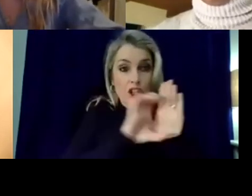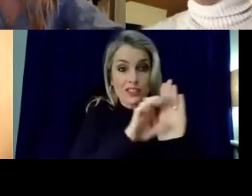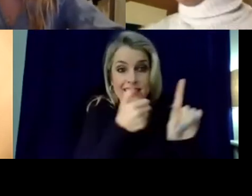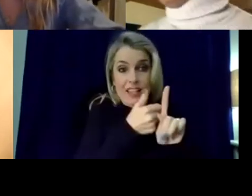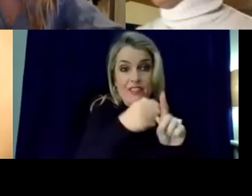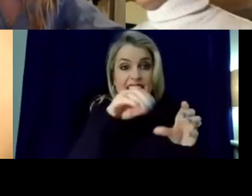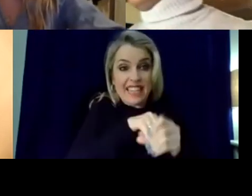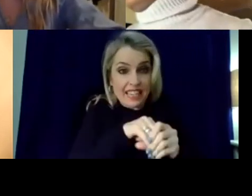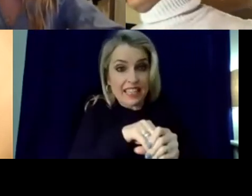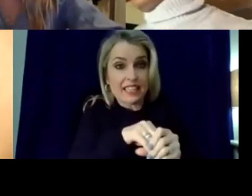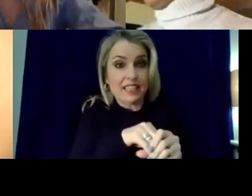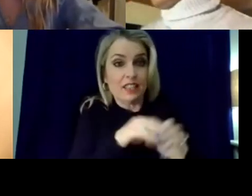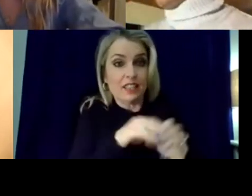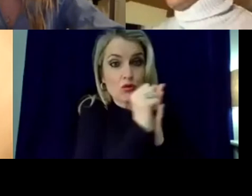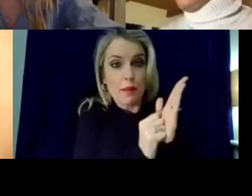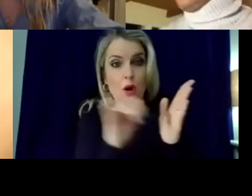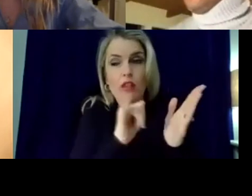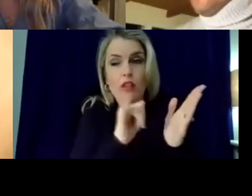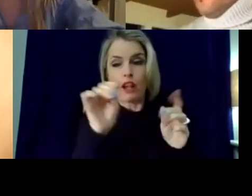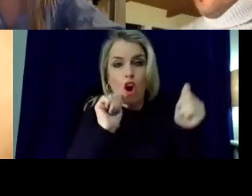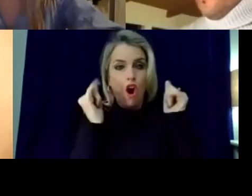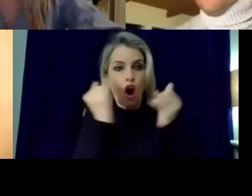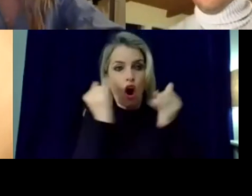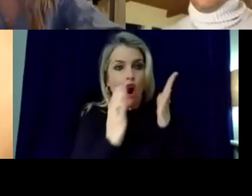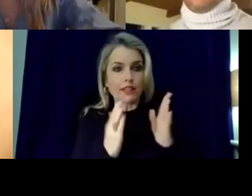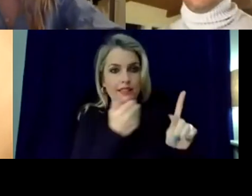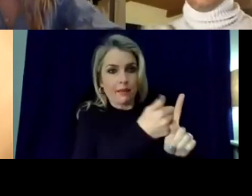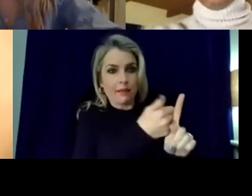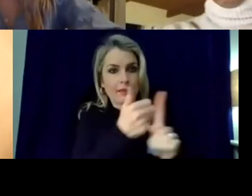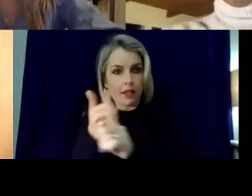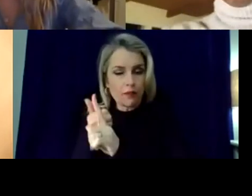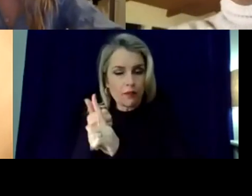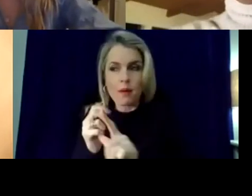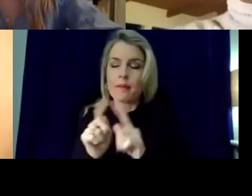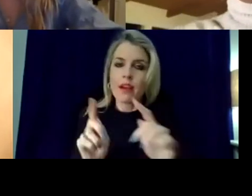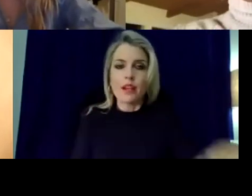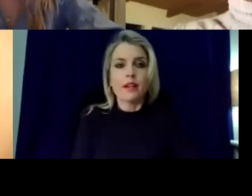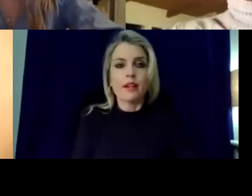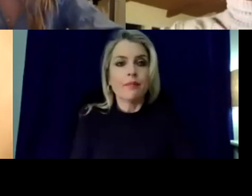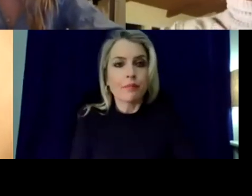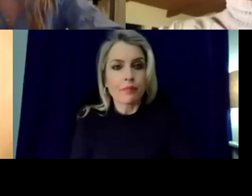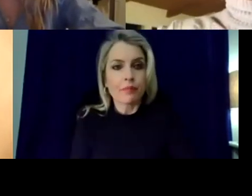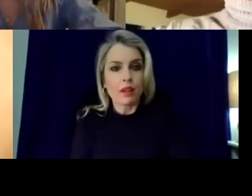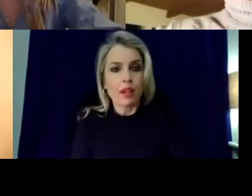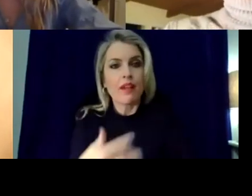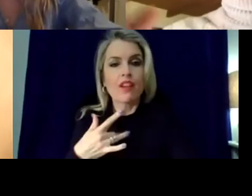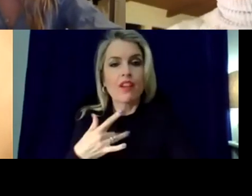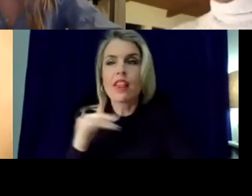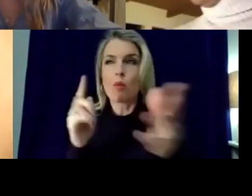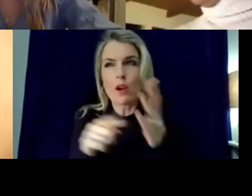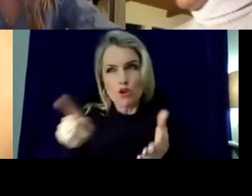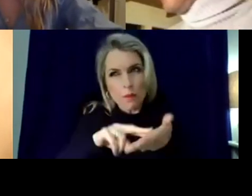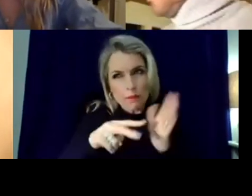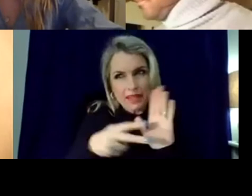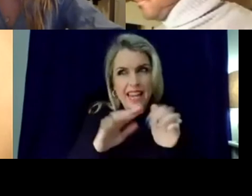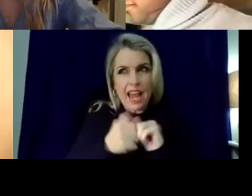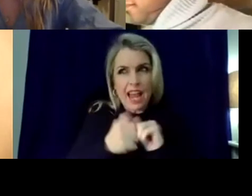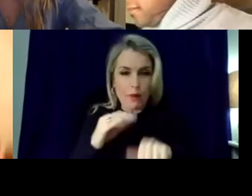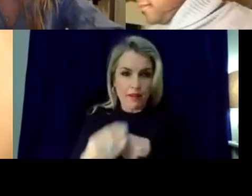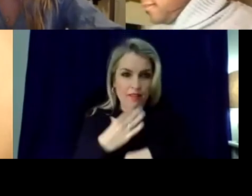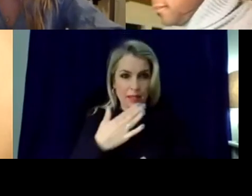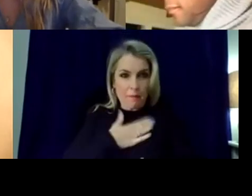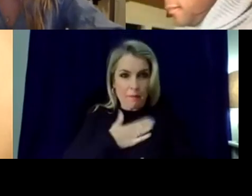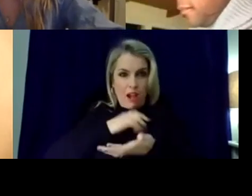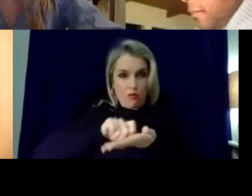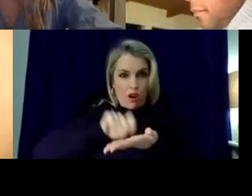the script are like artists themselves. But I think like more what you're asking about is like how it affected my